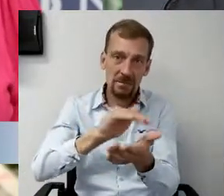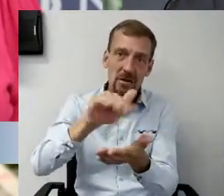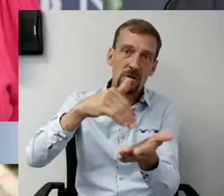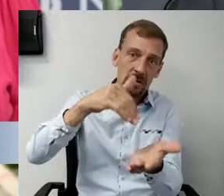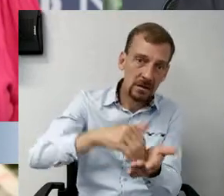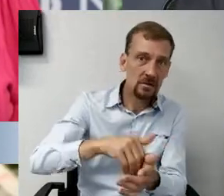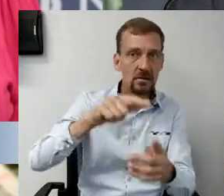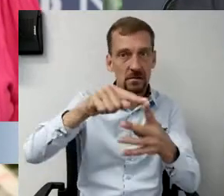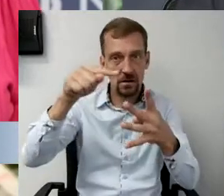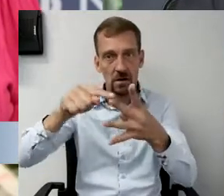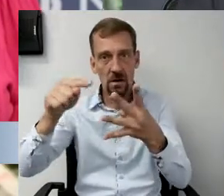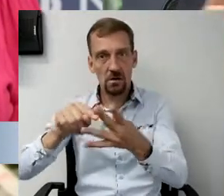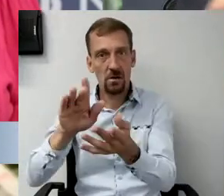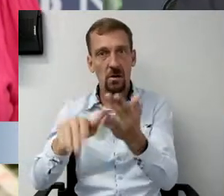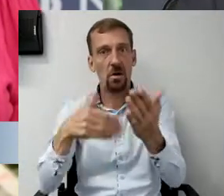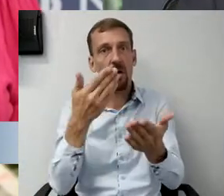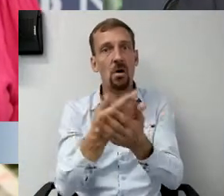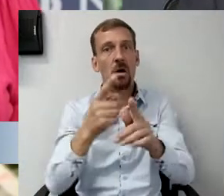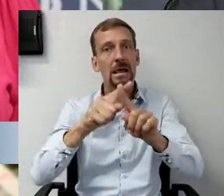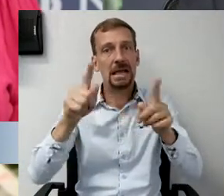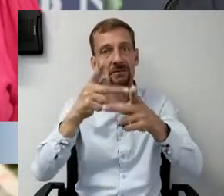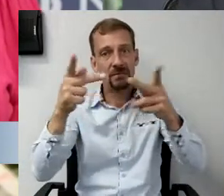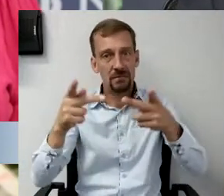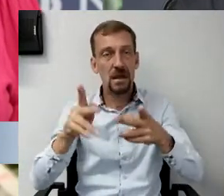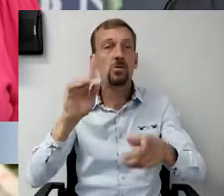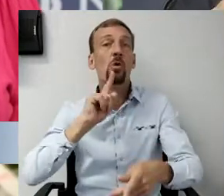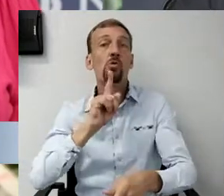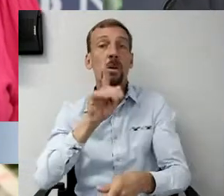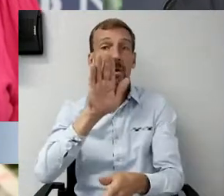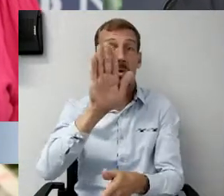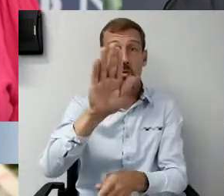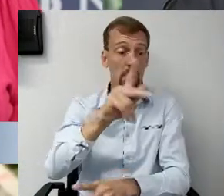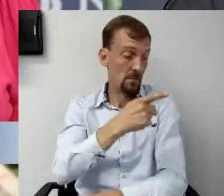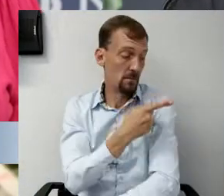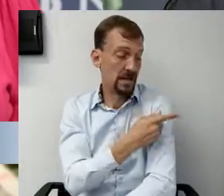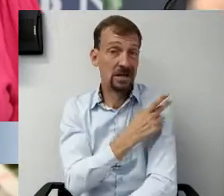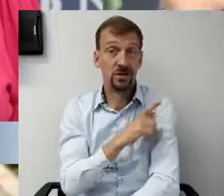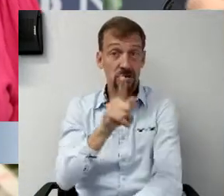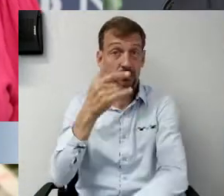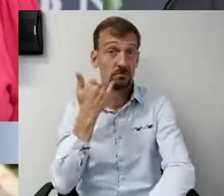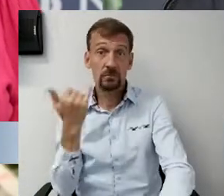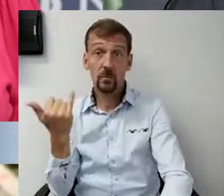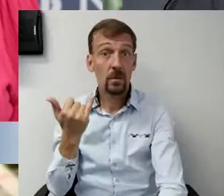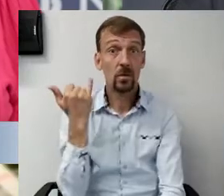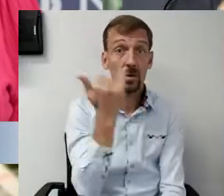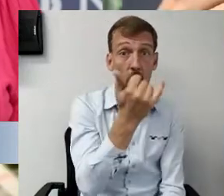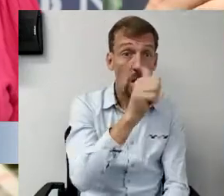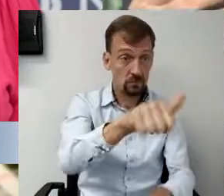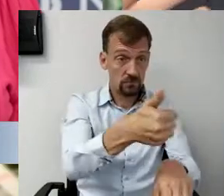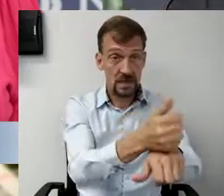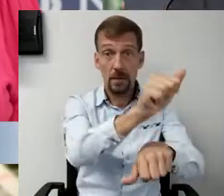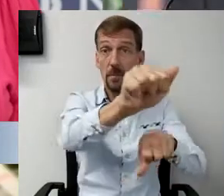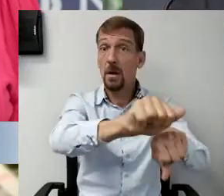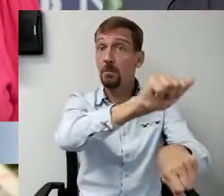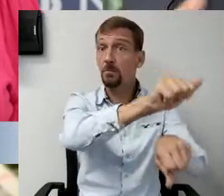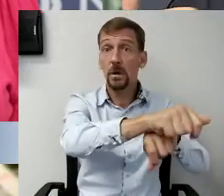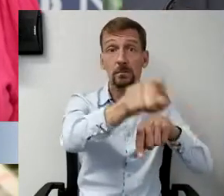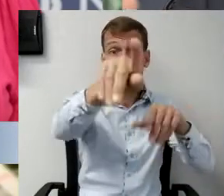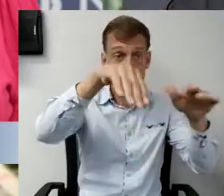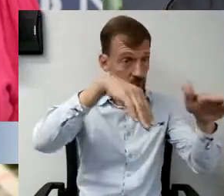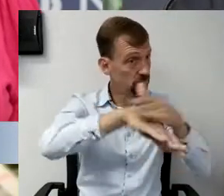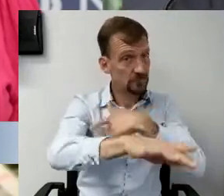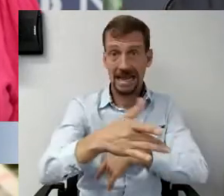health clinics, that patients simply need to call, make an appointment. You don't need anybody symptomatic